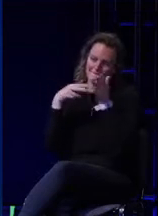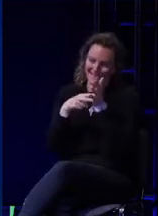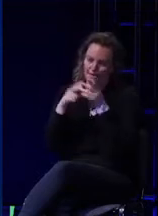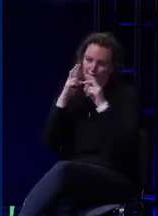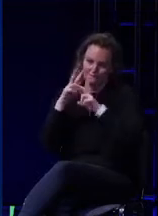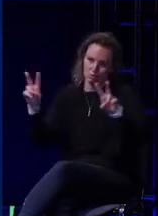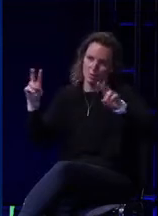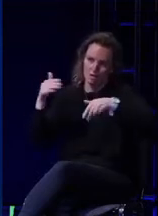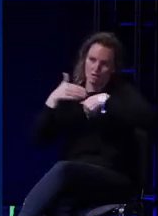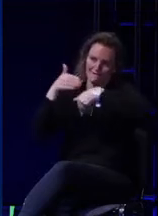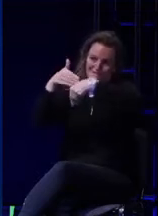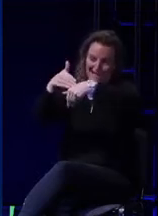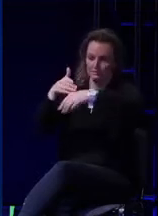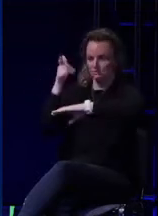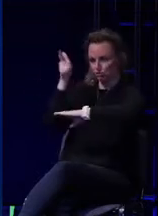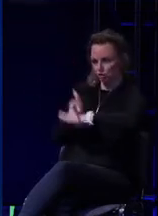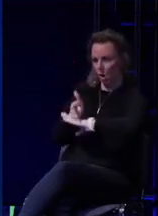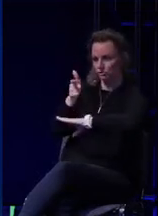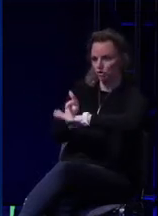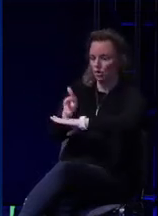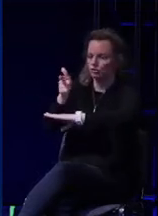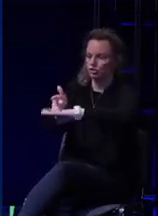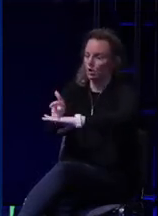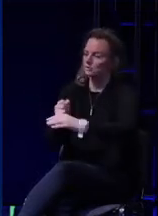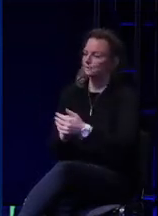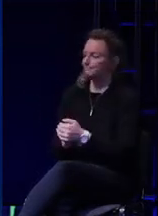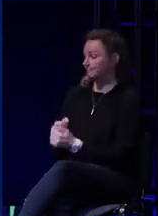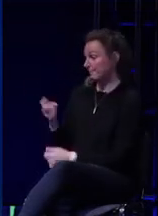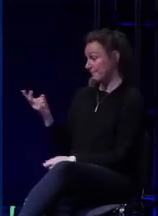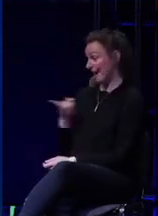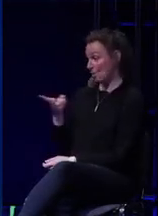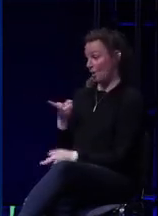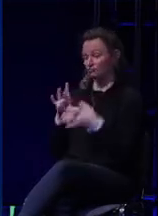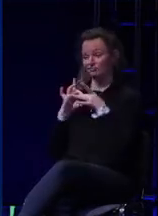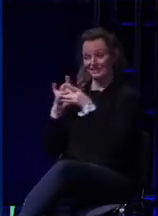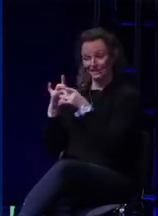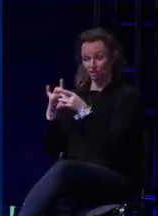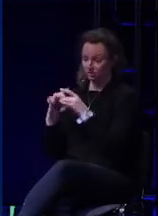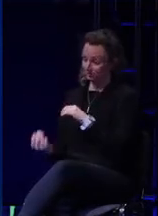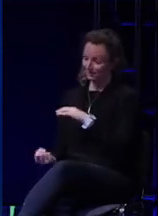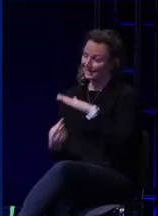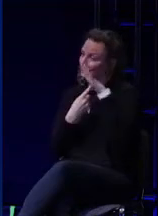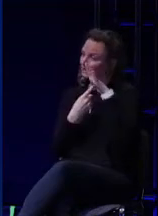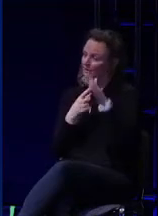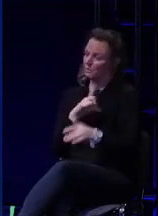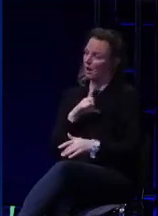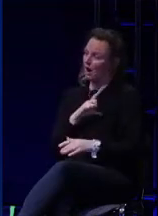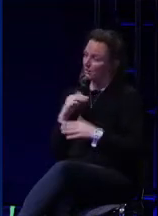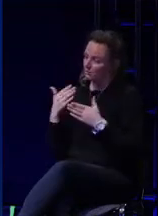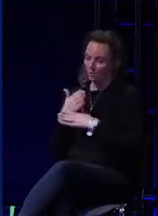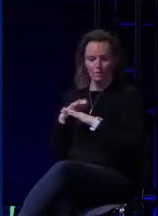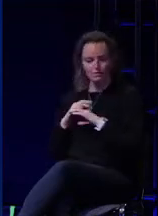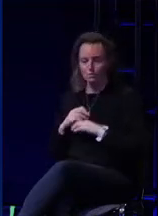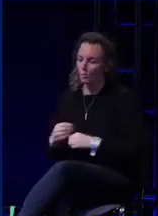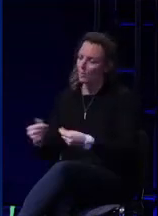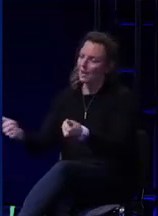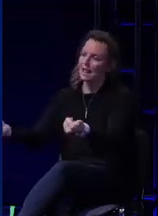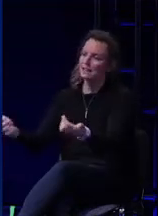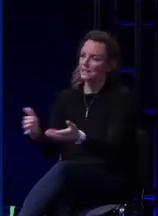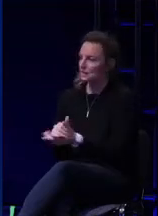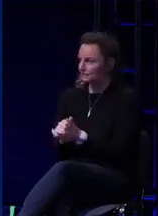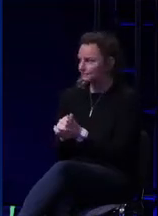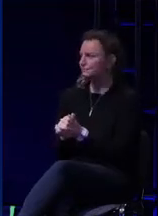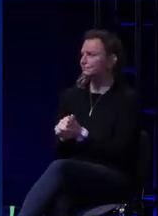was really kind of quite key in a way. And I think it's key because it worked super well, and you're also, I don't know if a lot of people